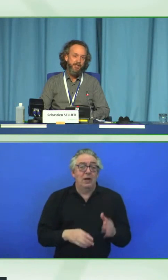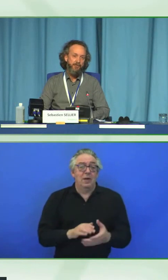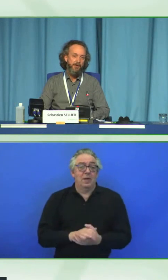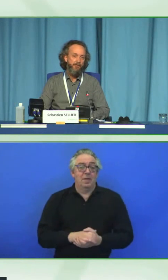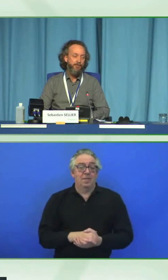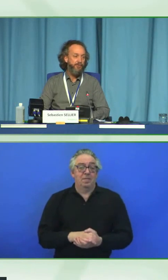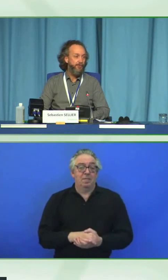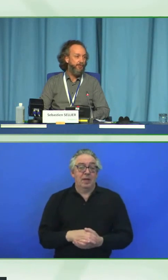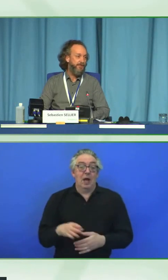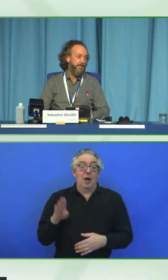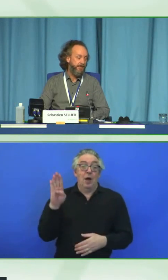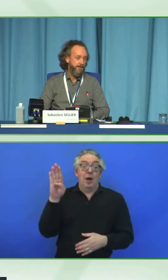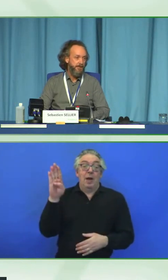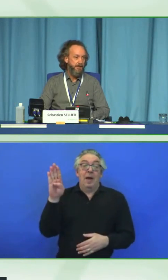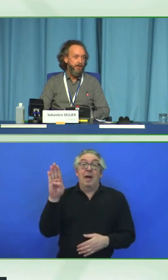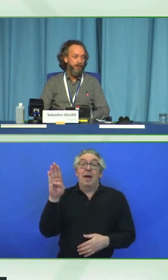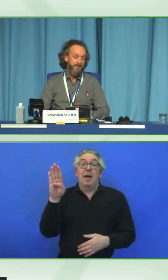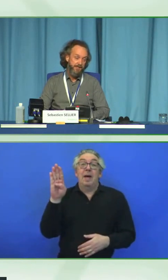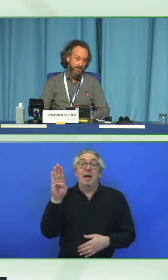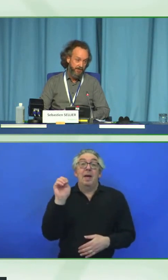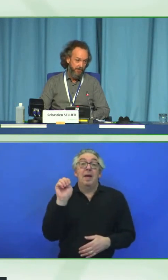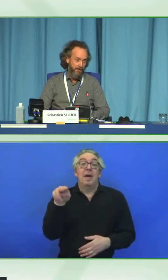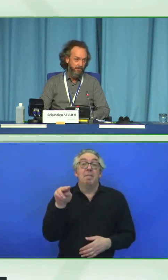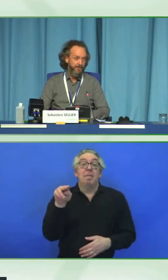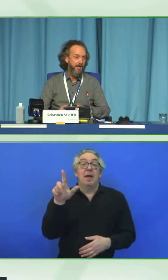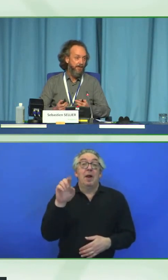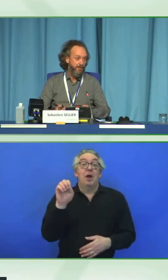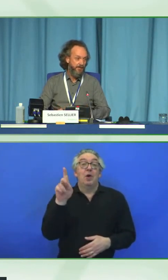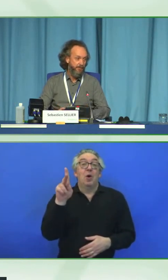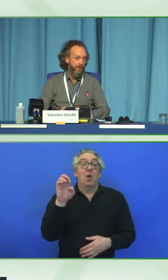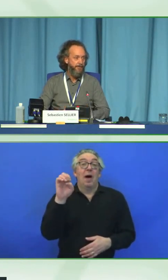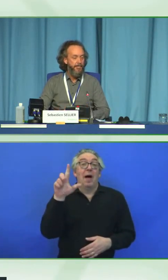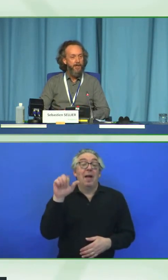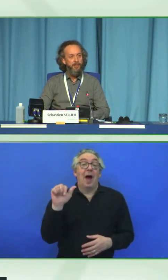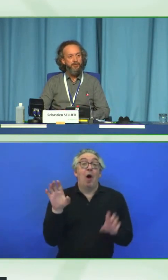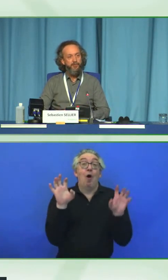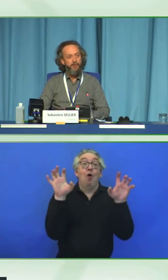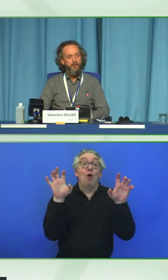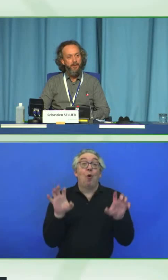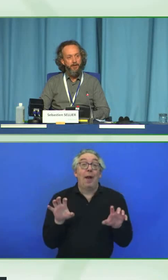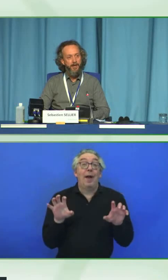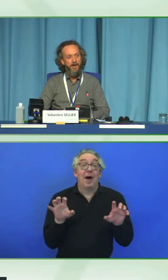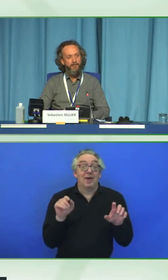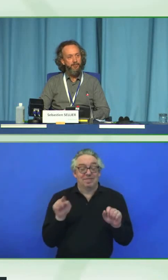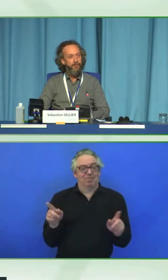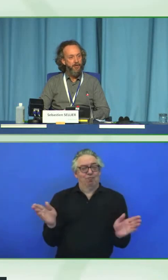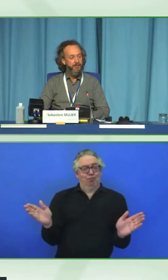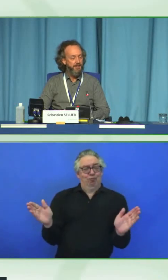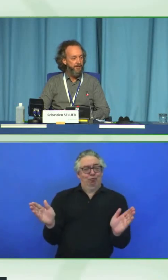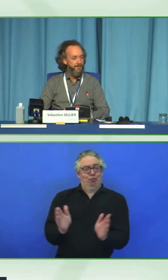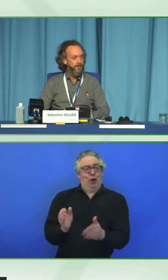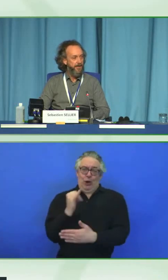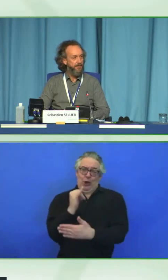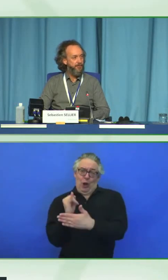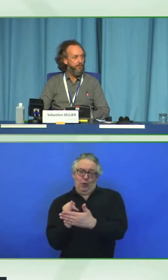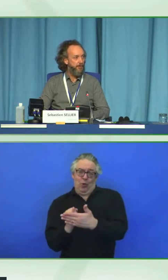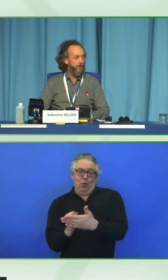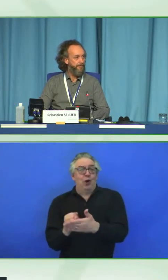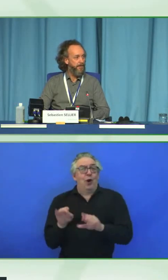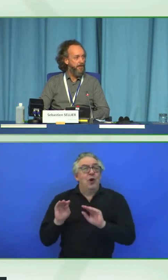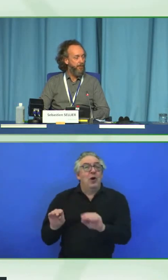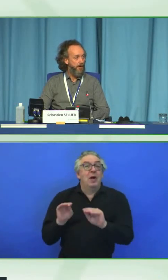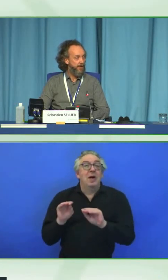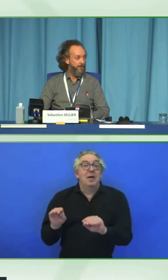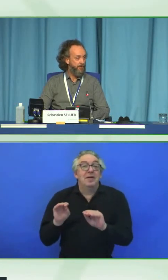teach children from 2 to 6, autistic children, but every children, to learn how to brush teeth, how